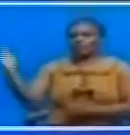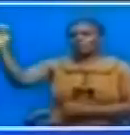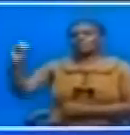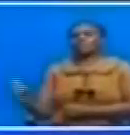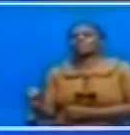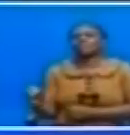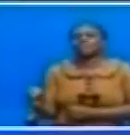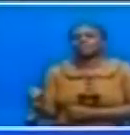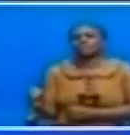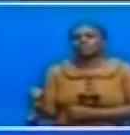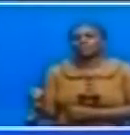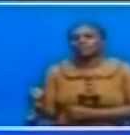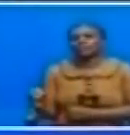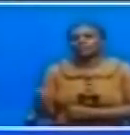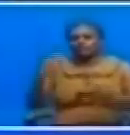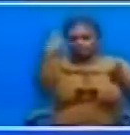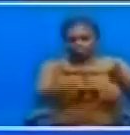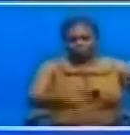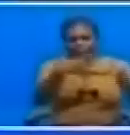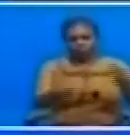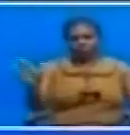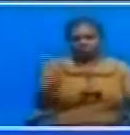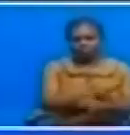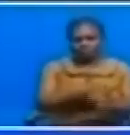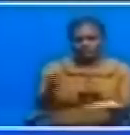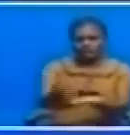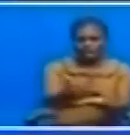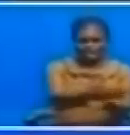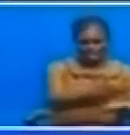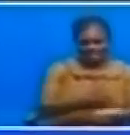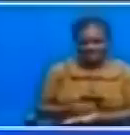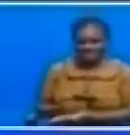61% of all revenues collected.